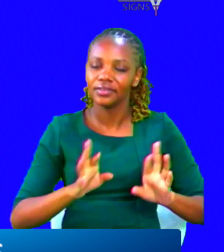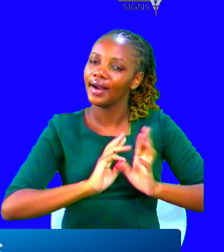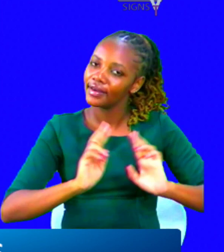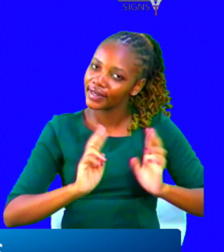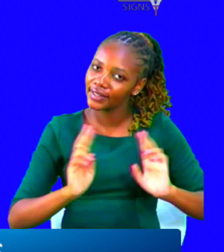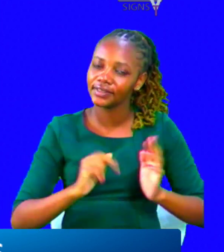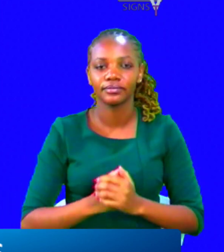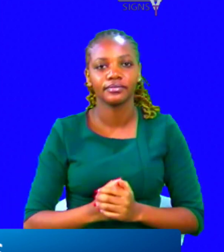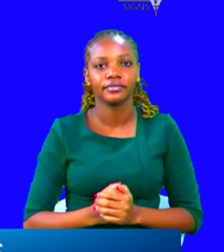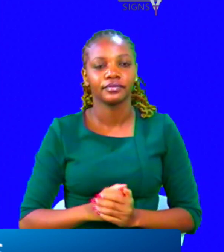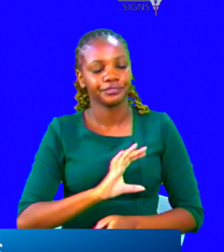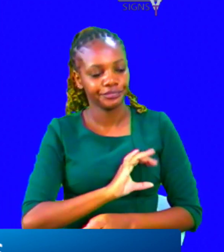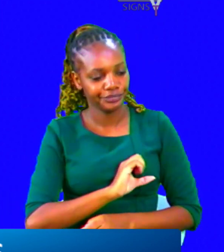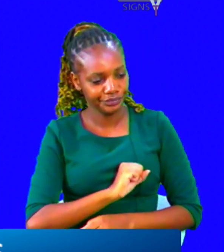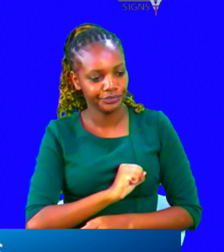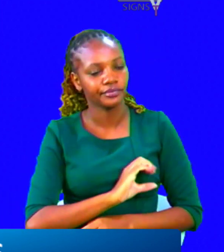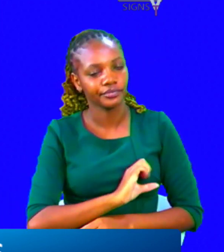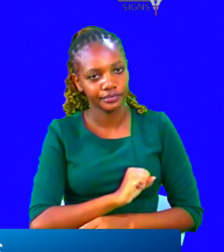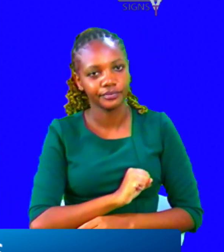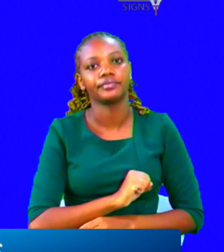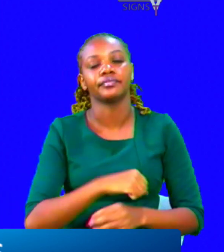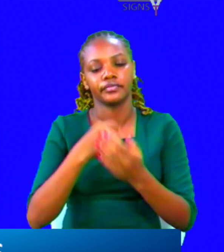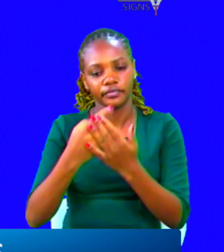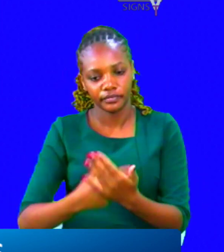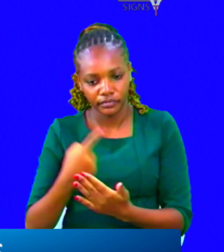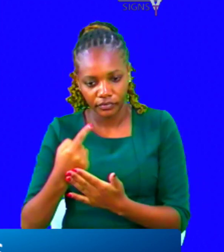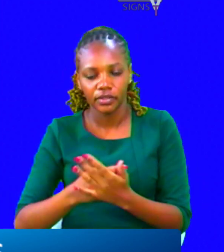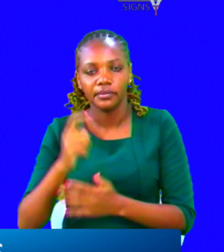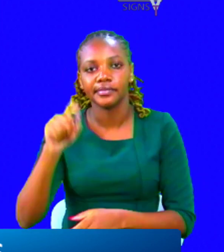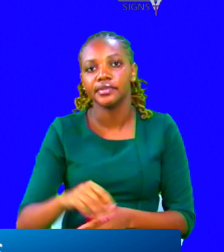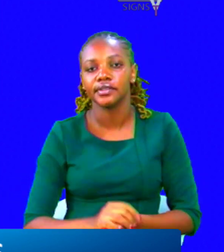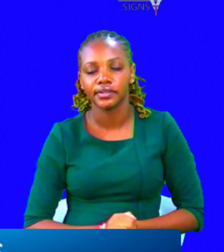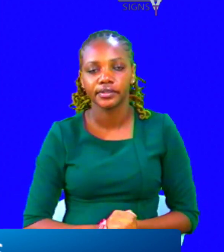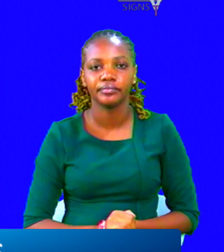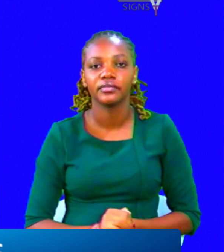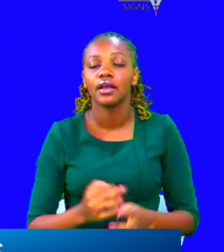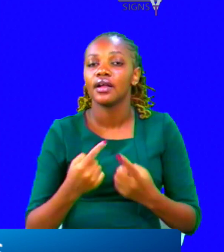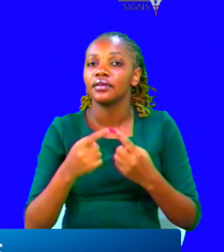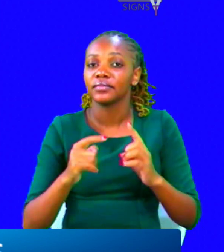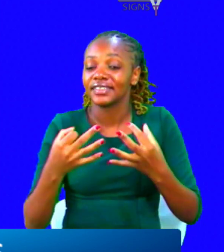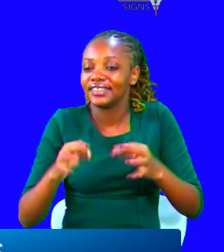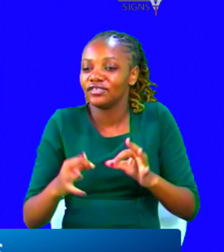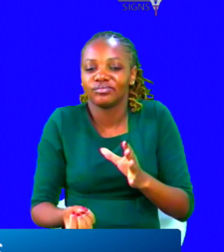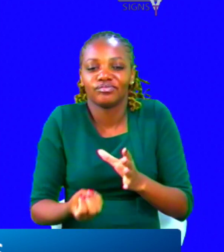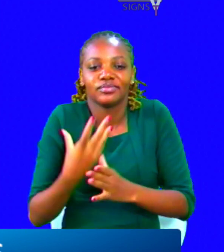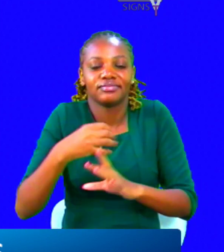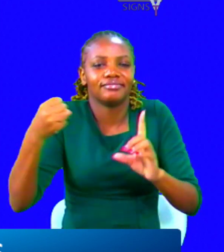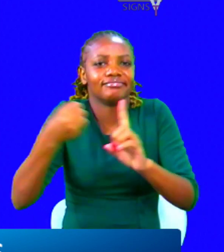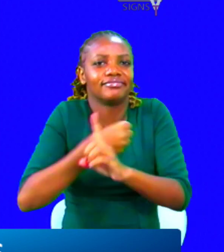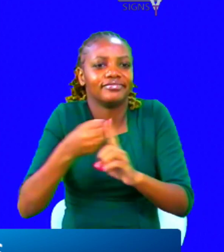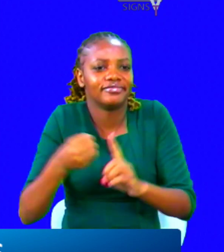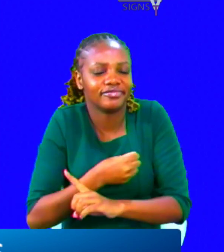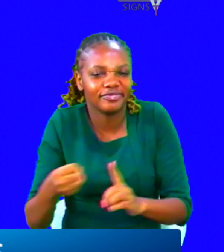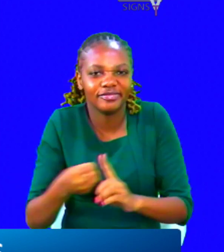wetu wako tayari kuvumilia ili mazungumzo yaendelee. Lakini ukileta